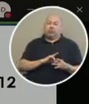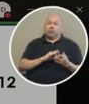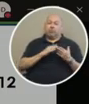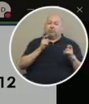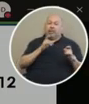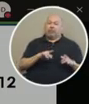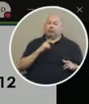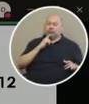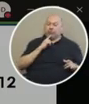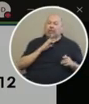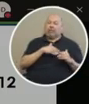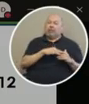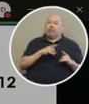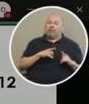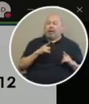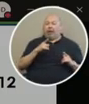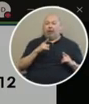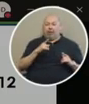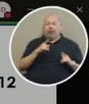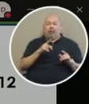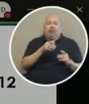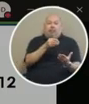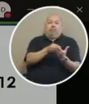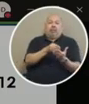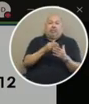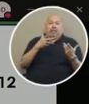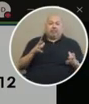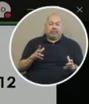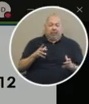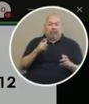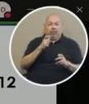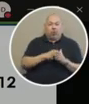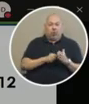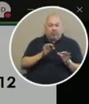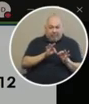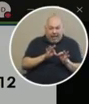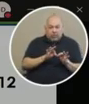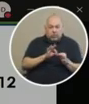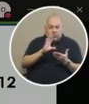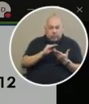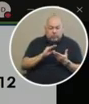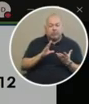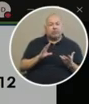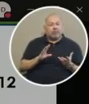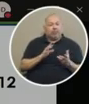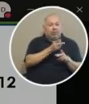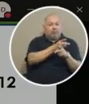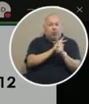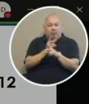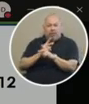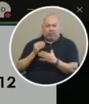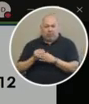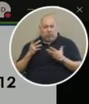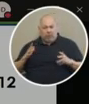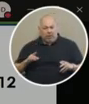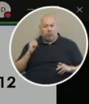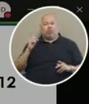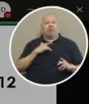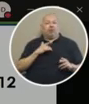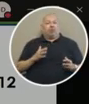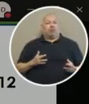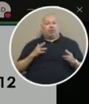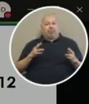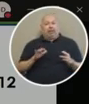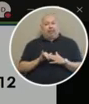manager was saying, the next point about the evaluation of funds that are available that have already been borrowed against all the projects. One of our